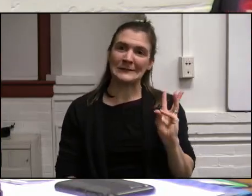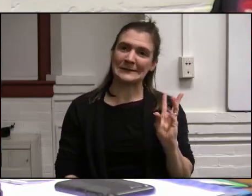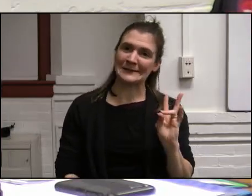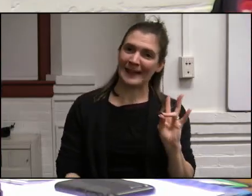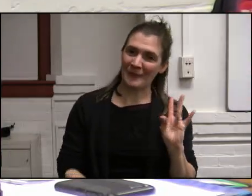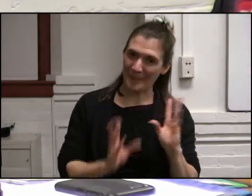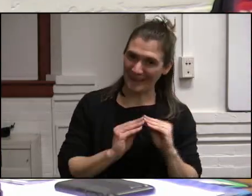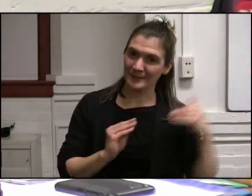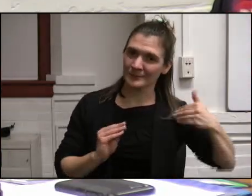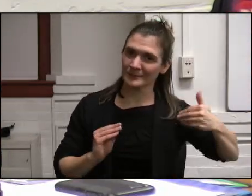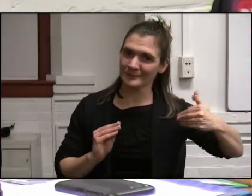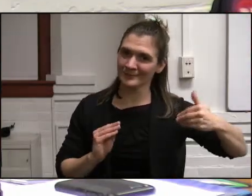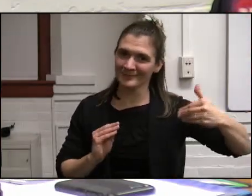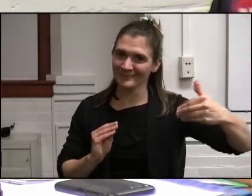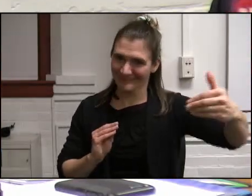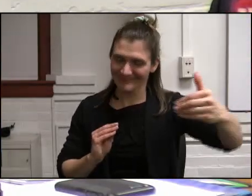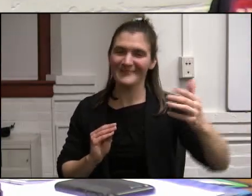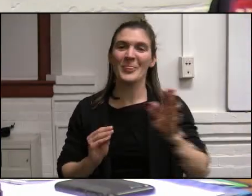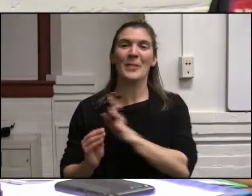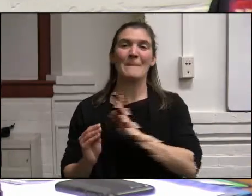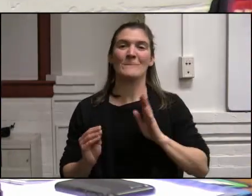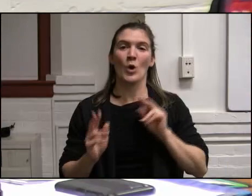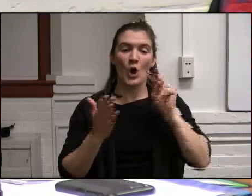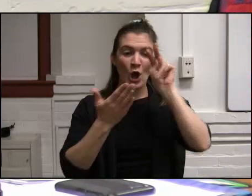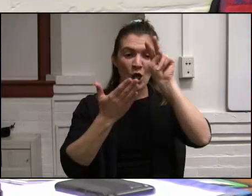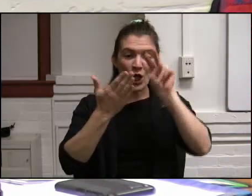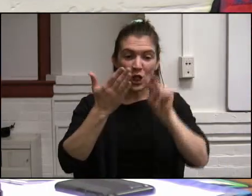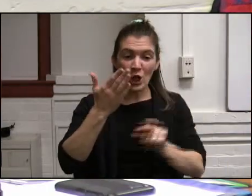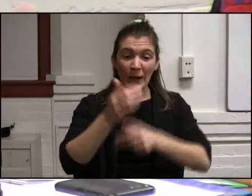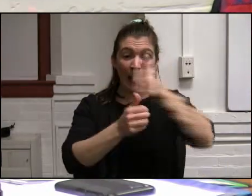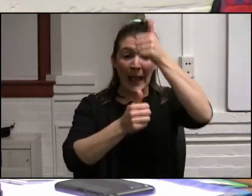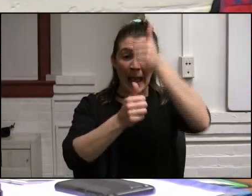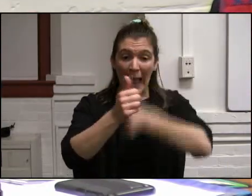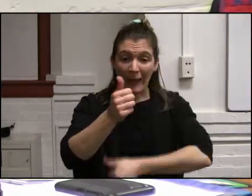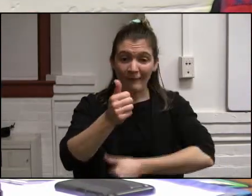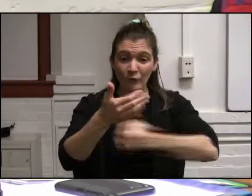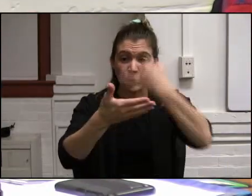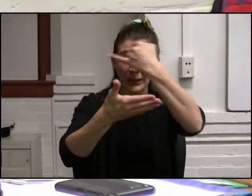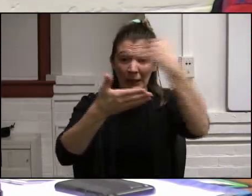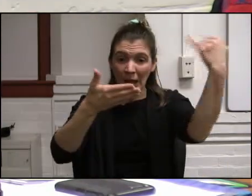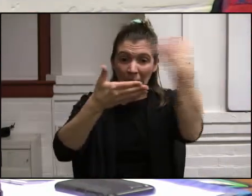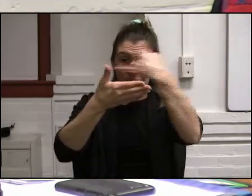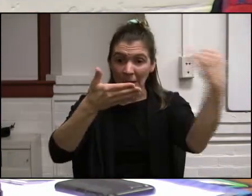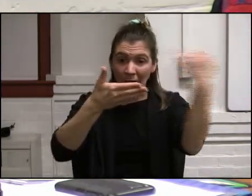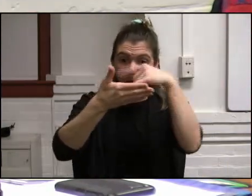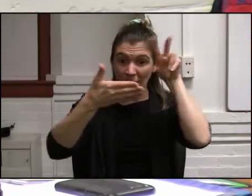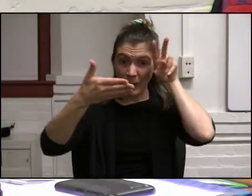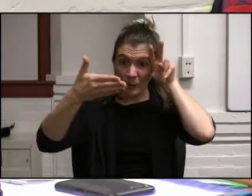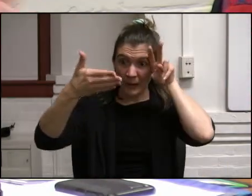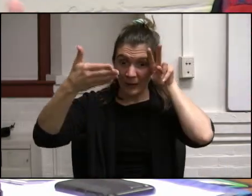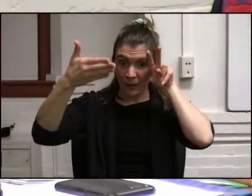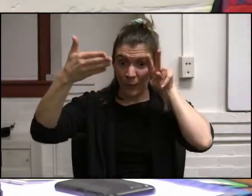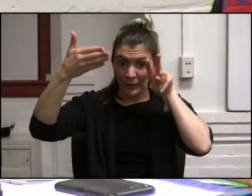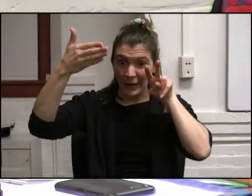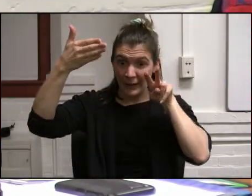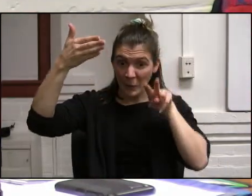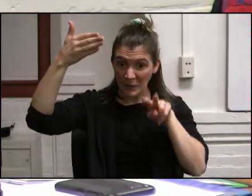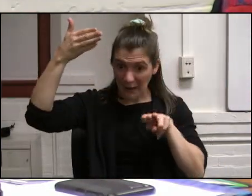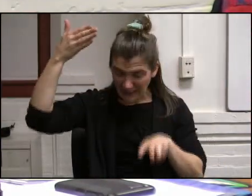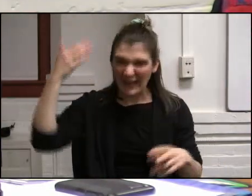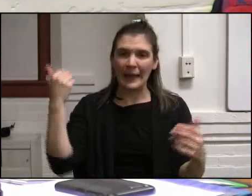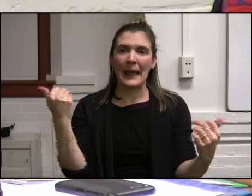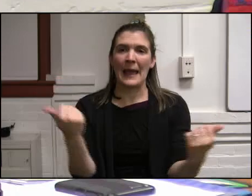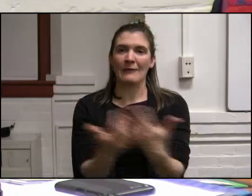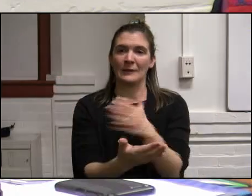where the board has looked at every single part of the town's budget, every line item within every component piece of the